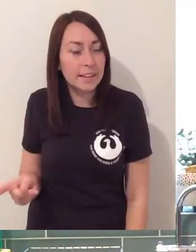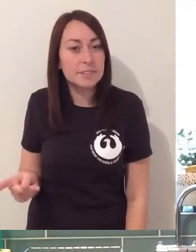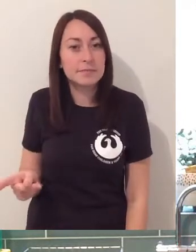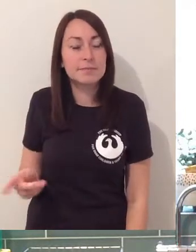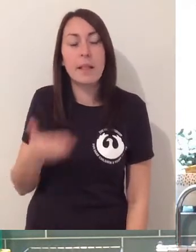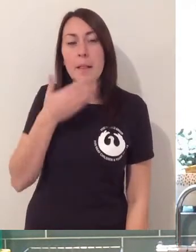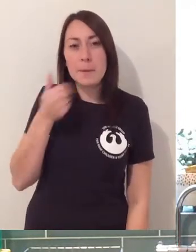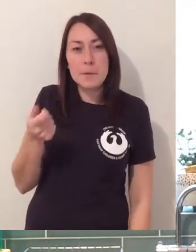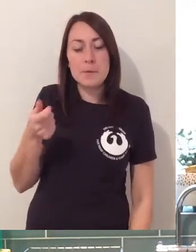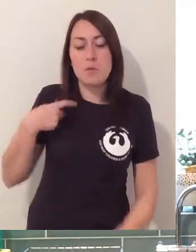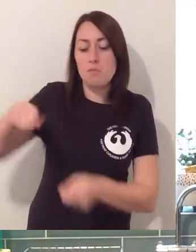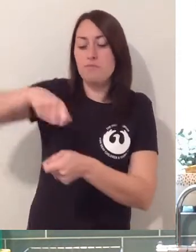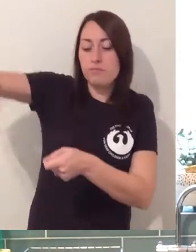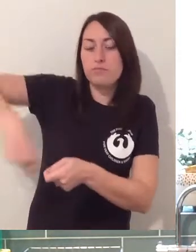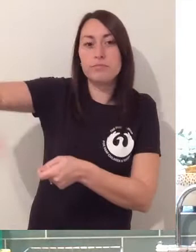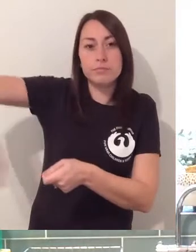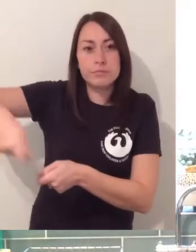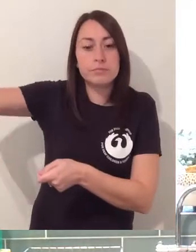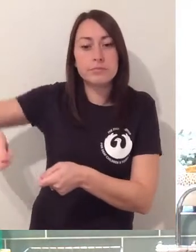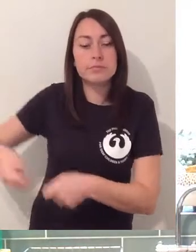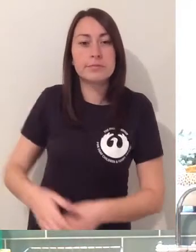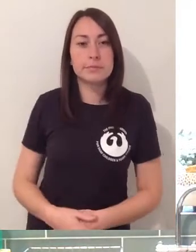Lovely, so you want to just move that around